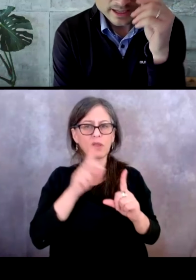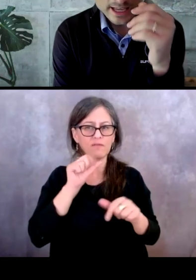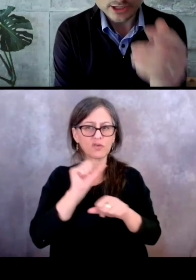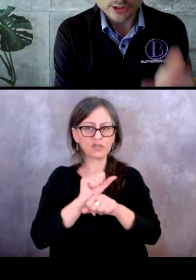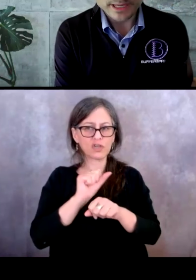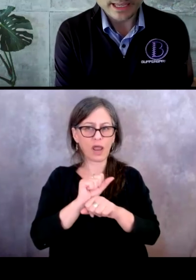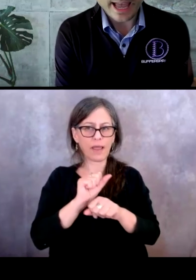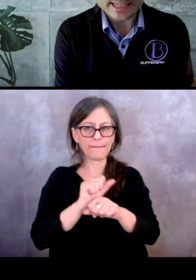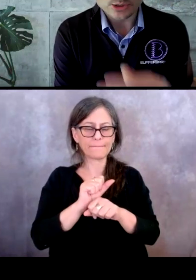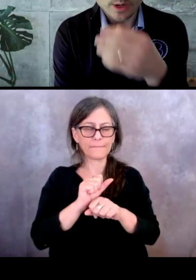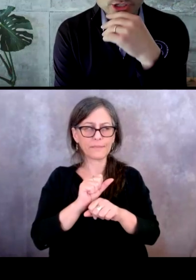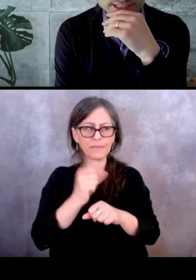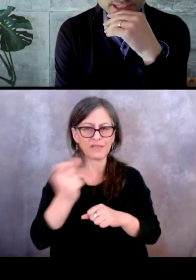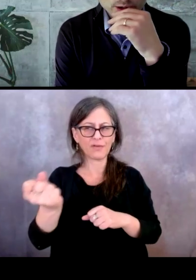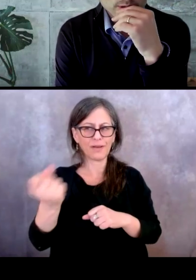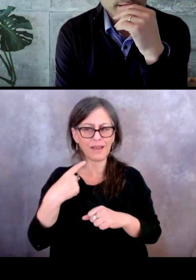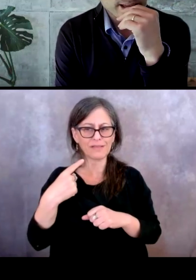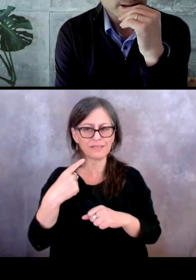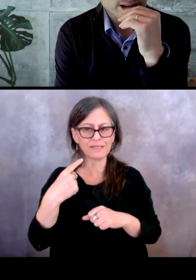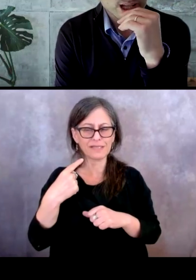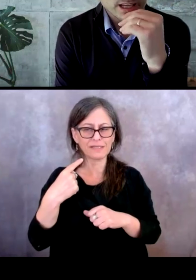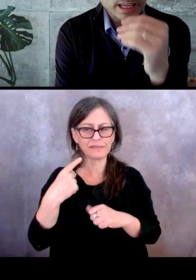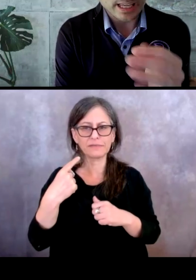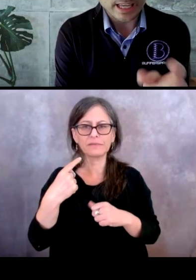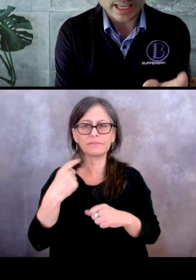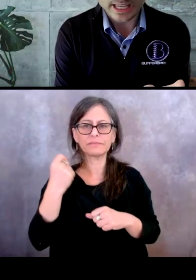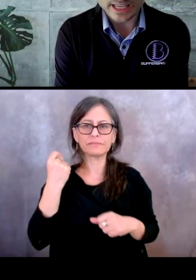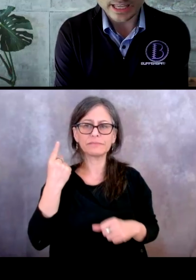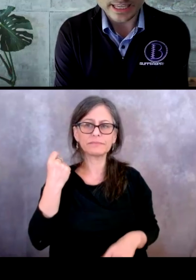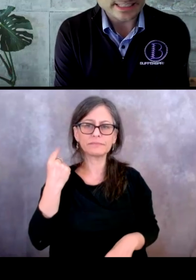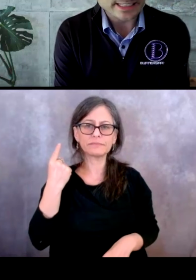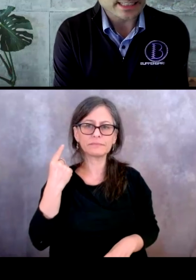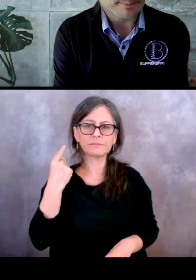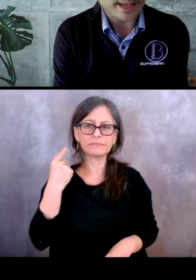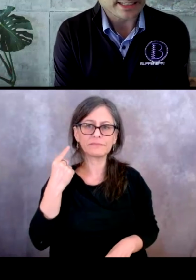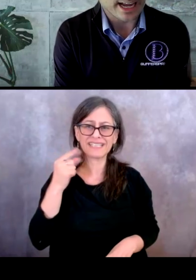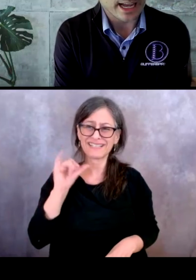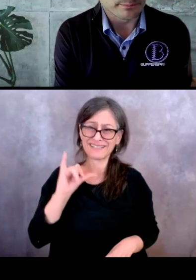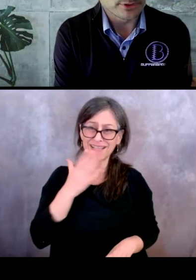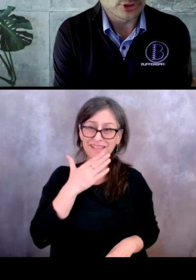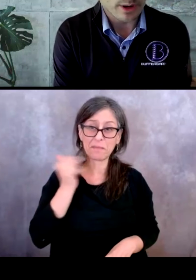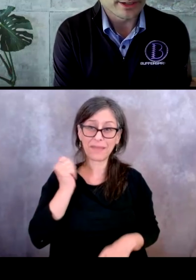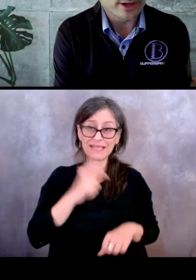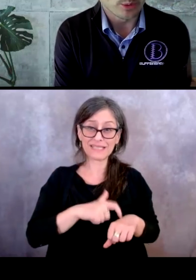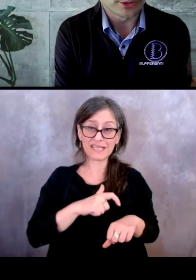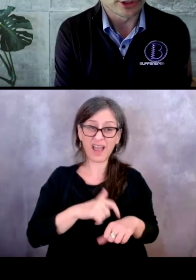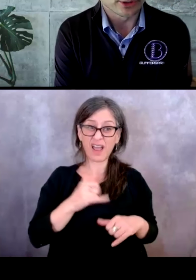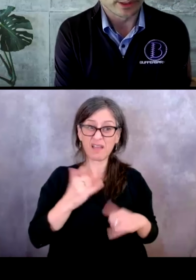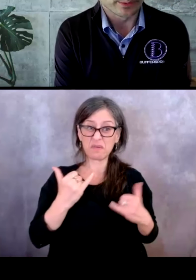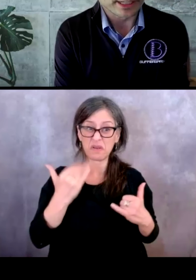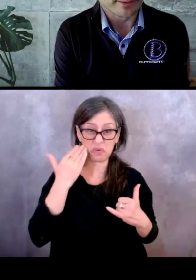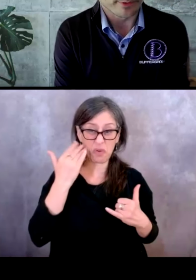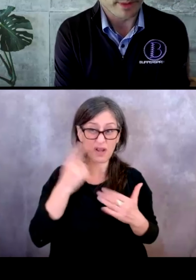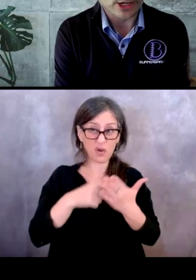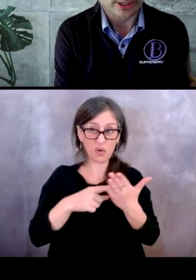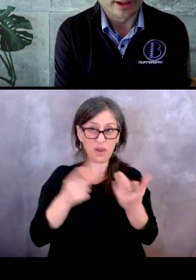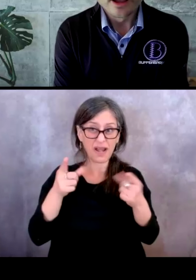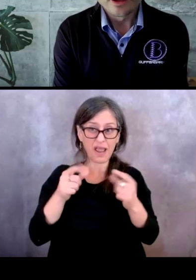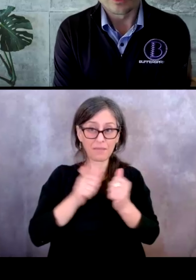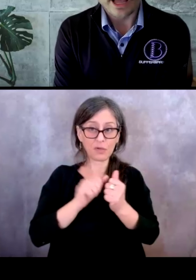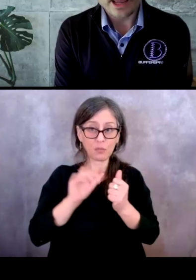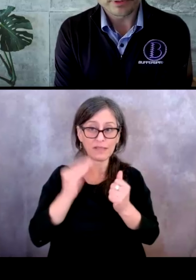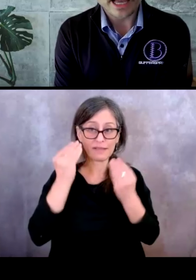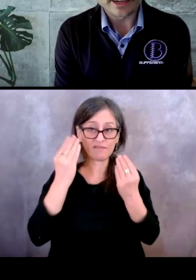job and you're being asked questions. So is this the best time? Do I know what they're doing with this